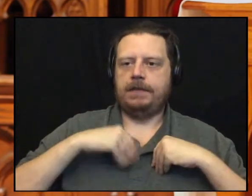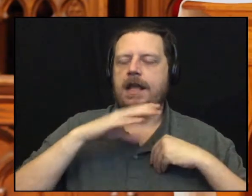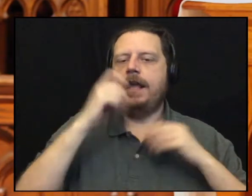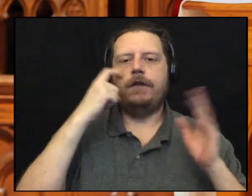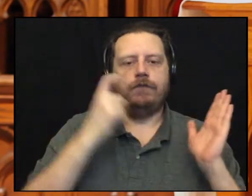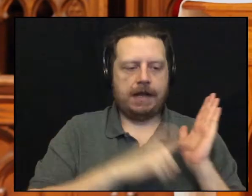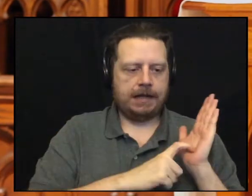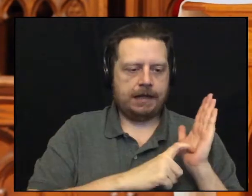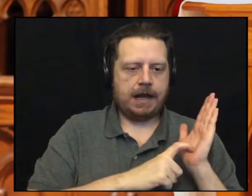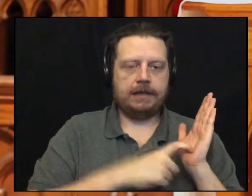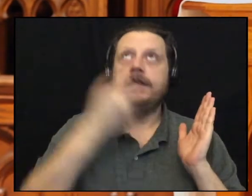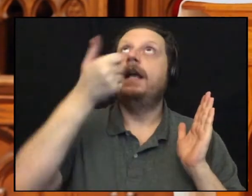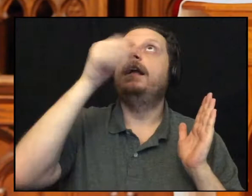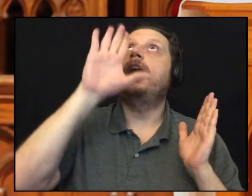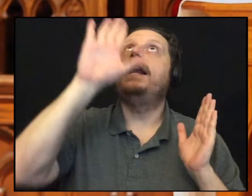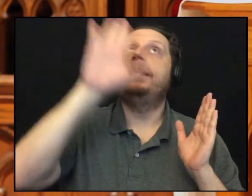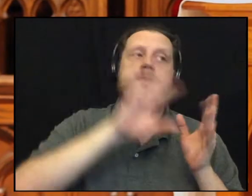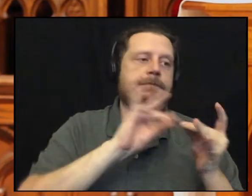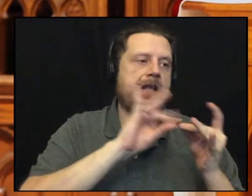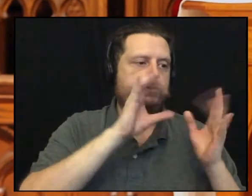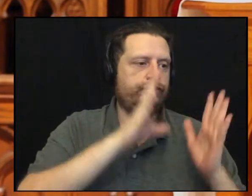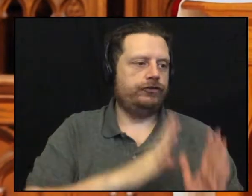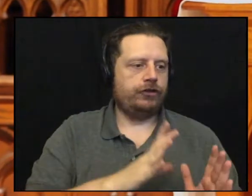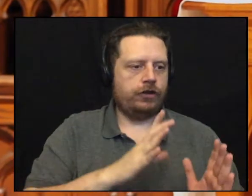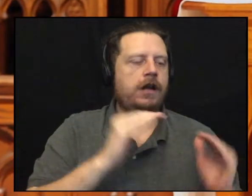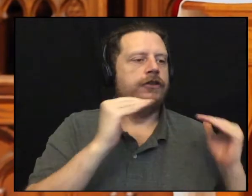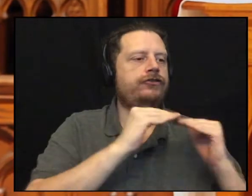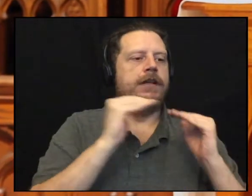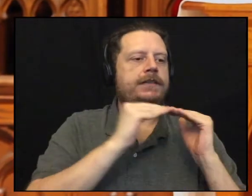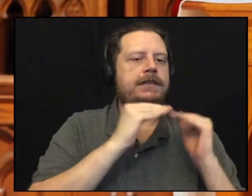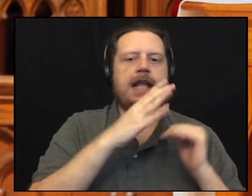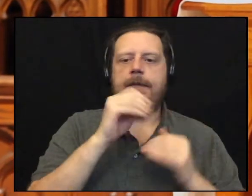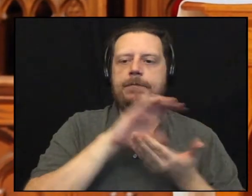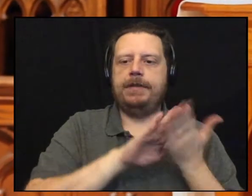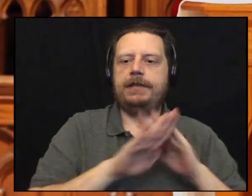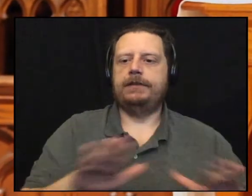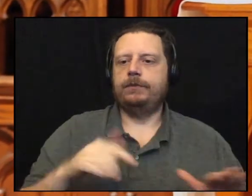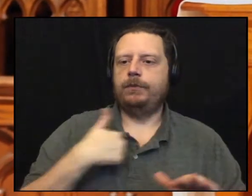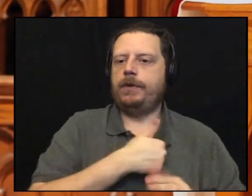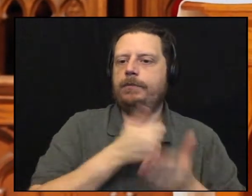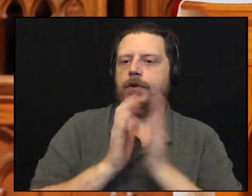recognize God's messenger of justice and peace, we pray.